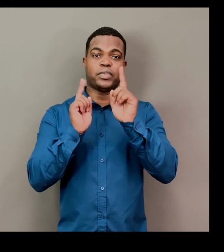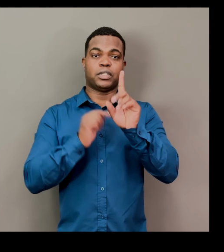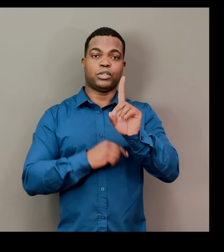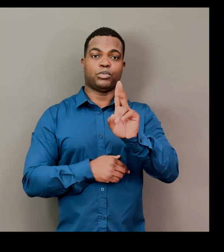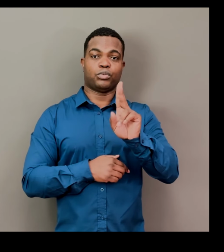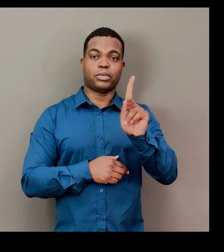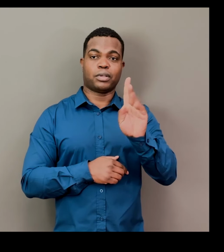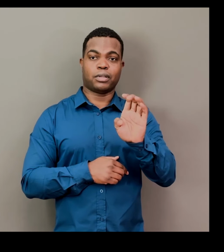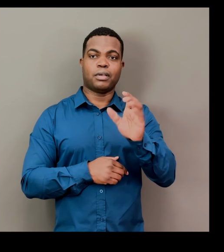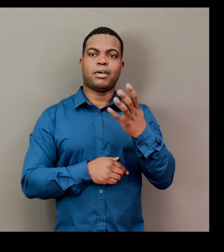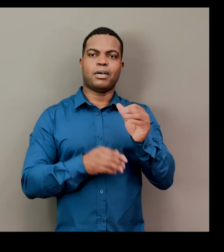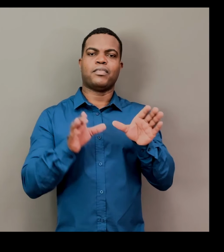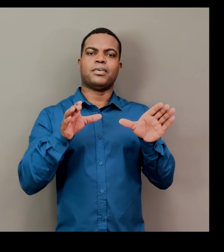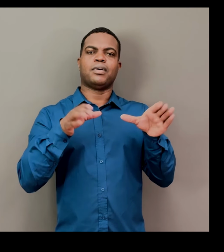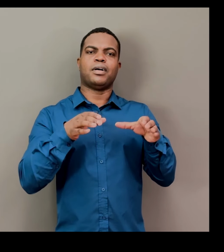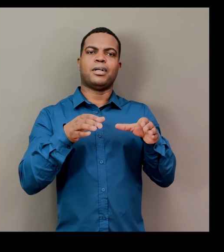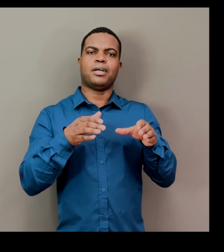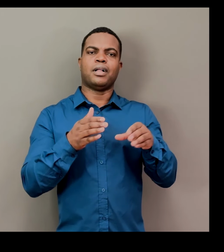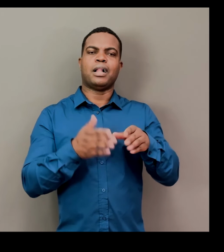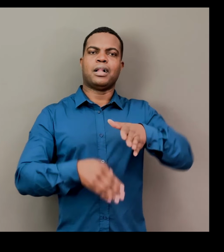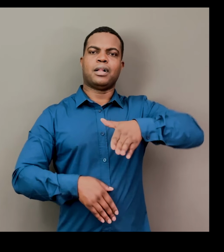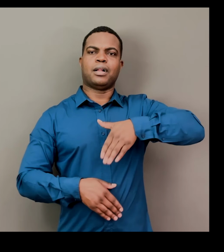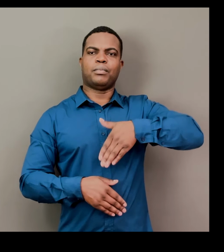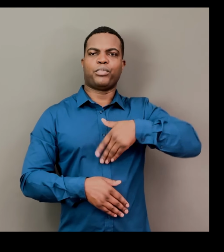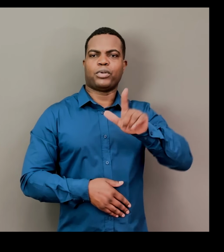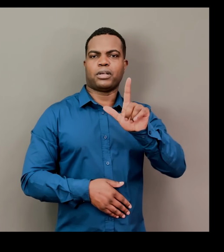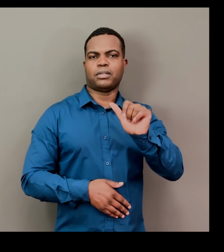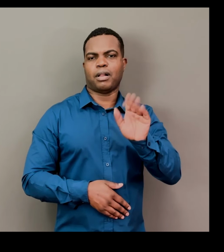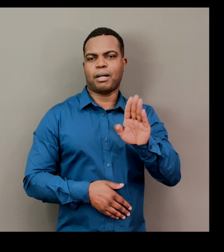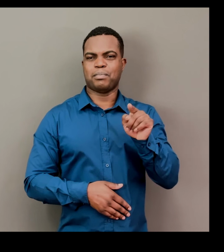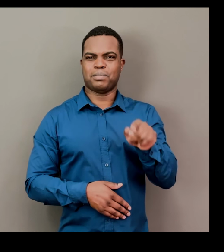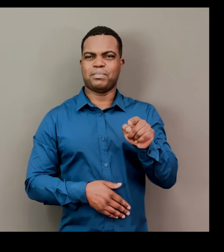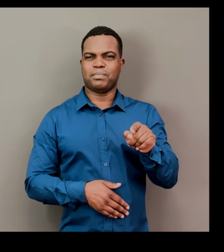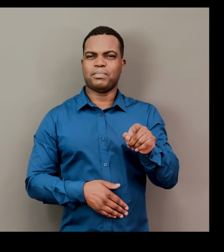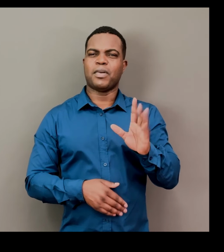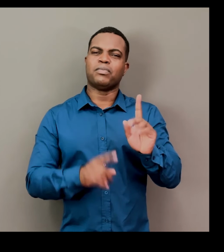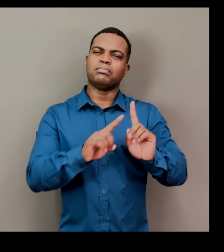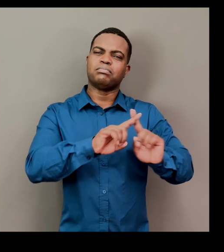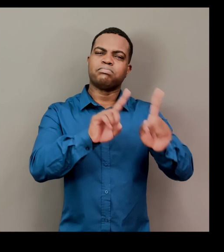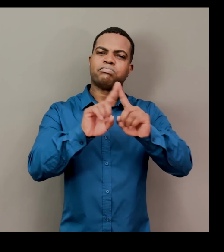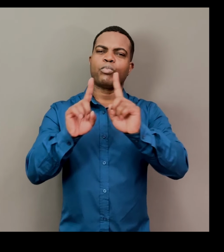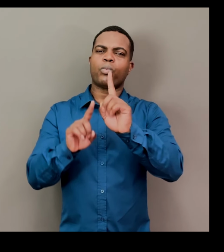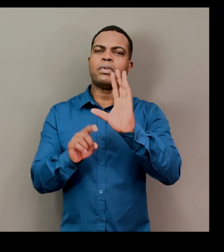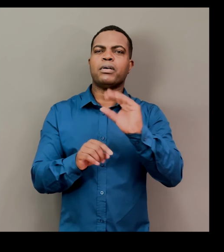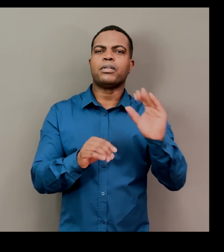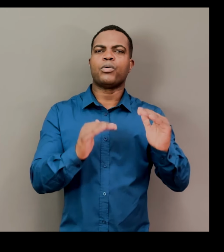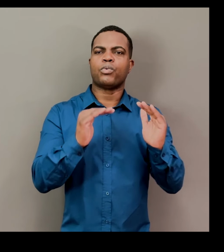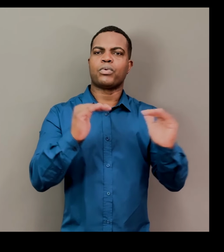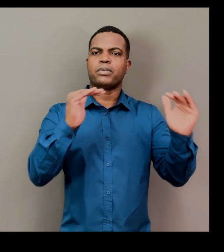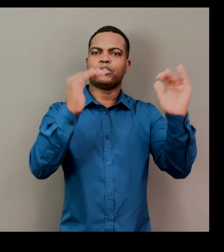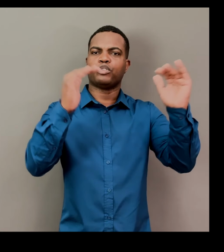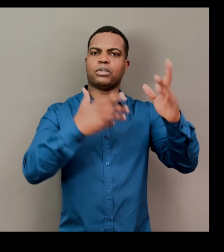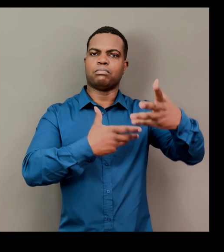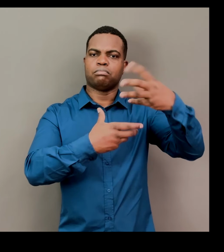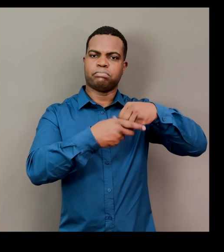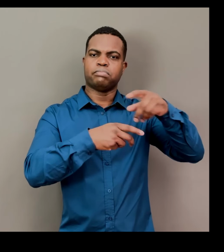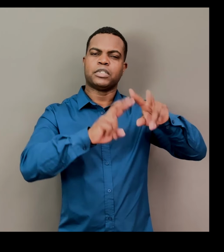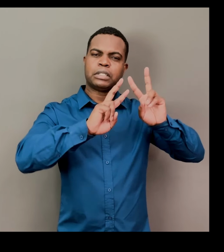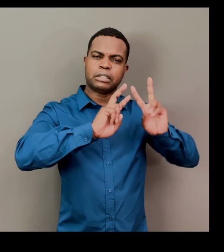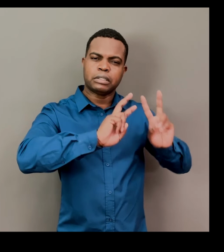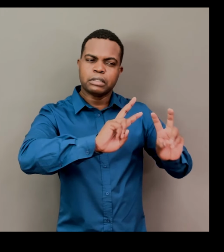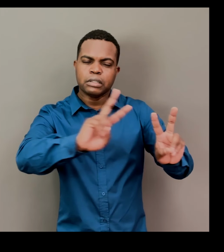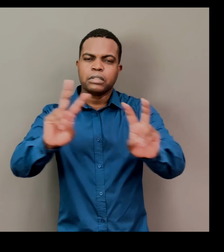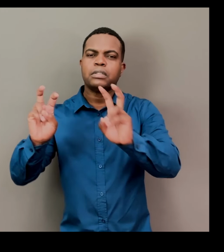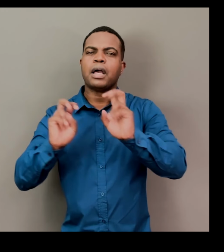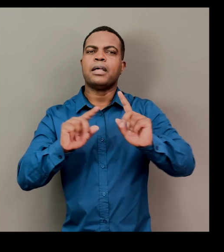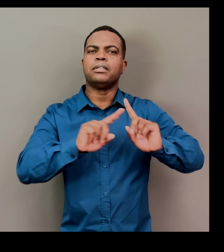Duke University. Their fact-checking database links to over 100 non-partisan organizations around the world